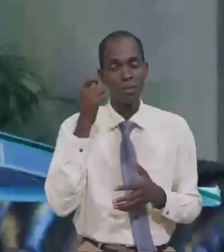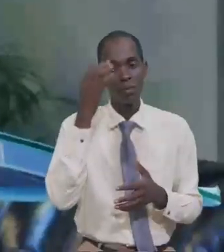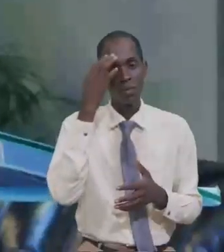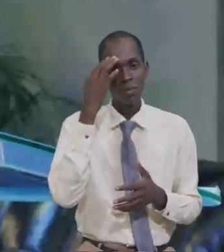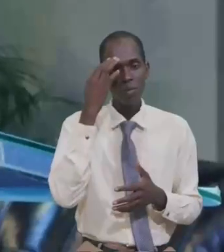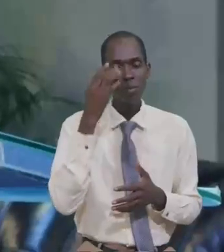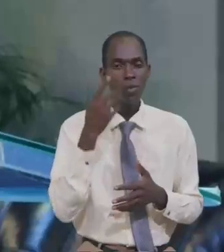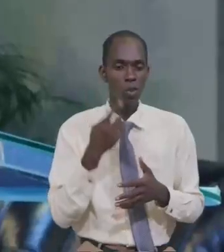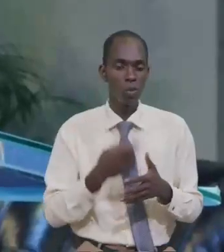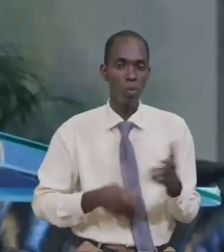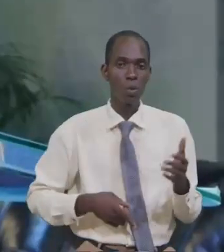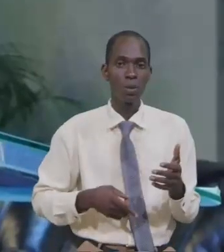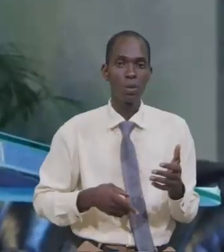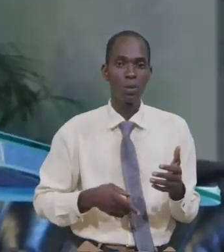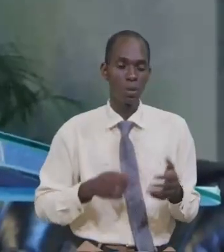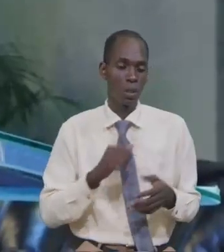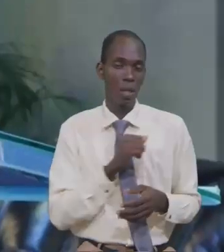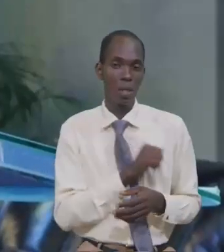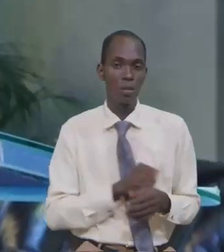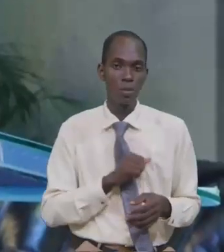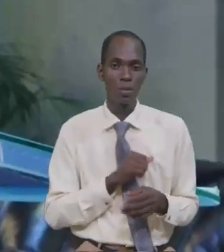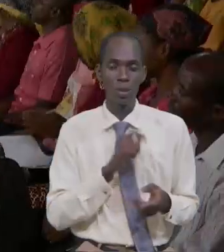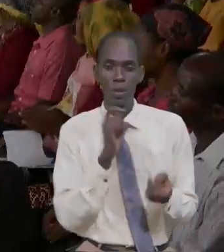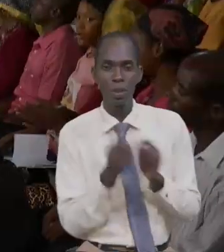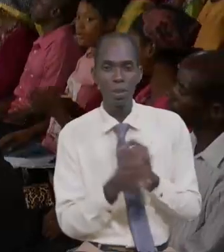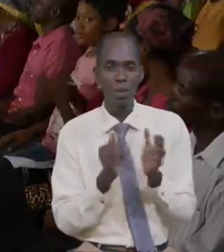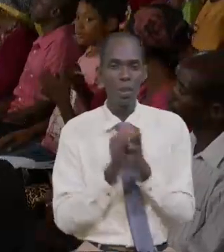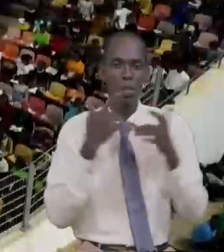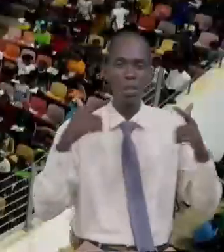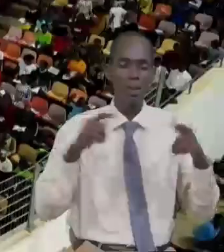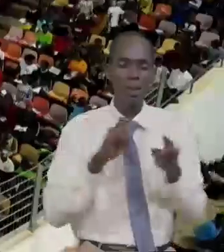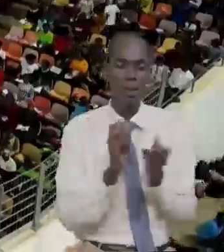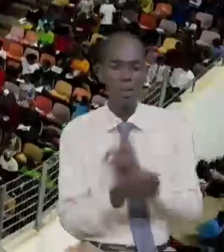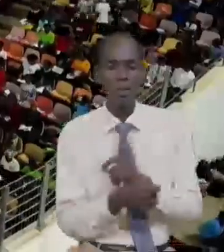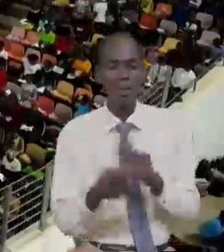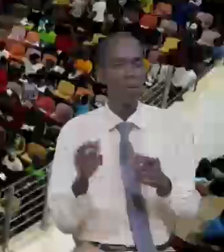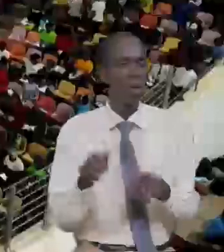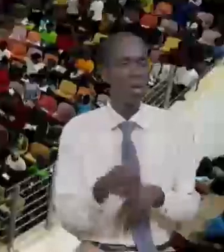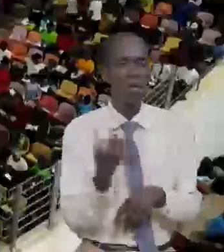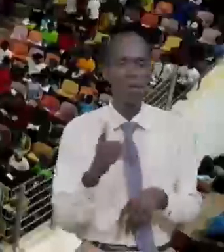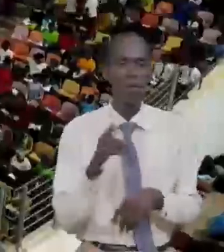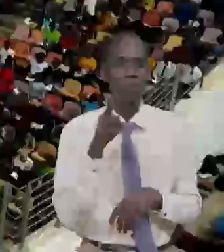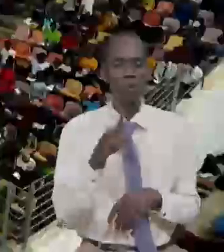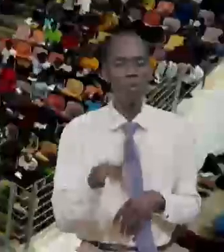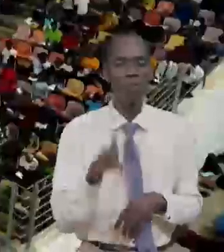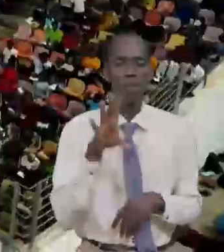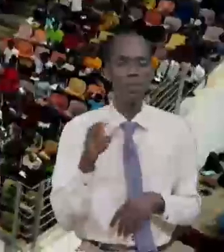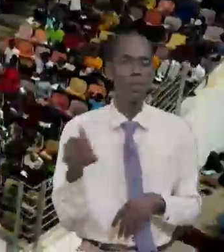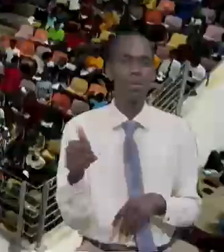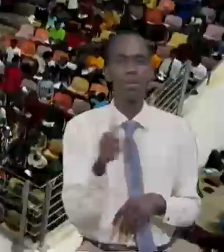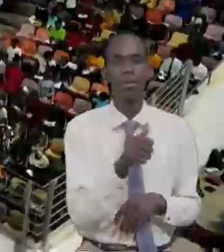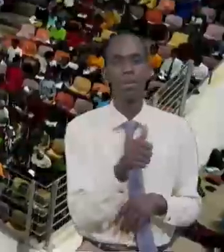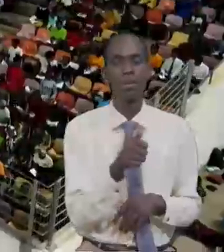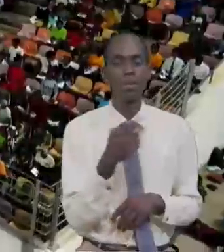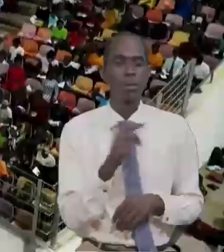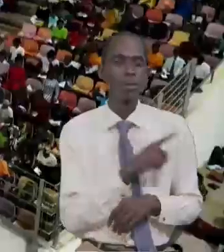you find yourself, the Lord will make you prosper in Jesus' name. Look at verse 8. In